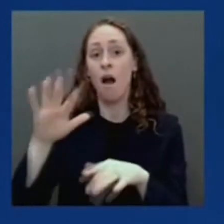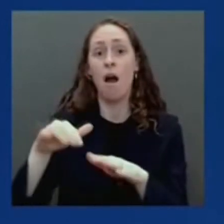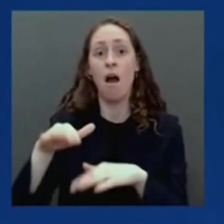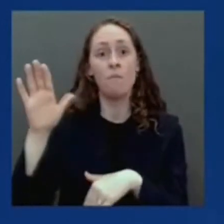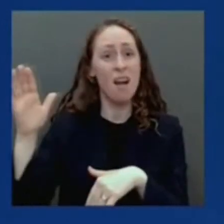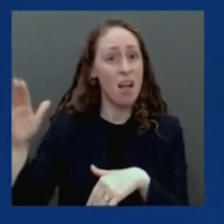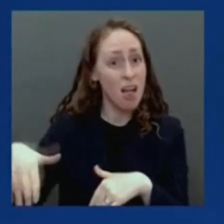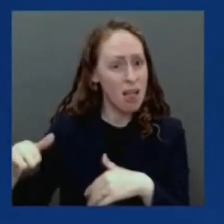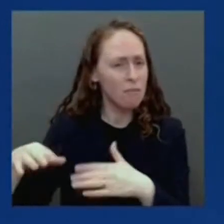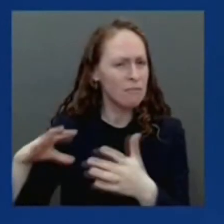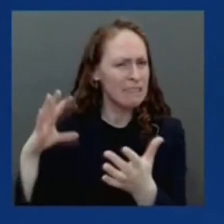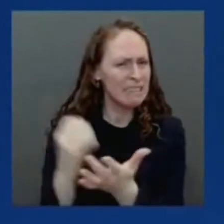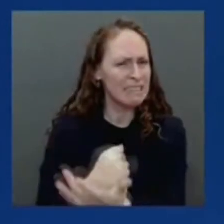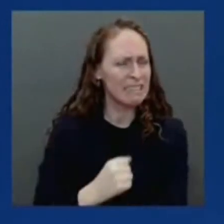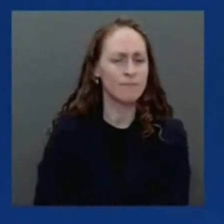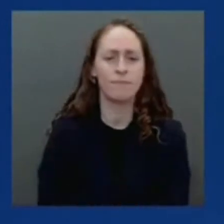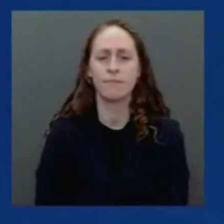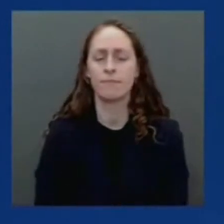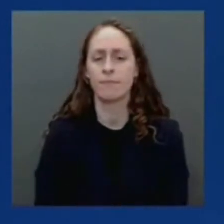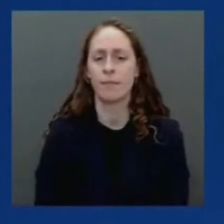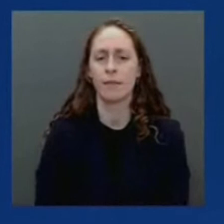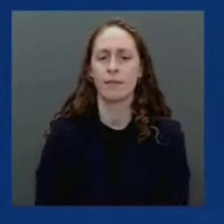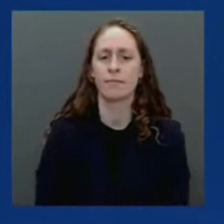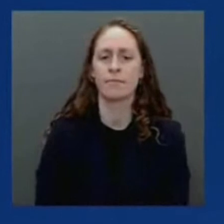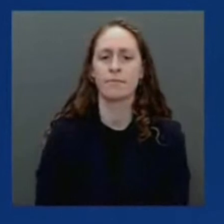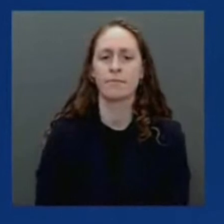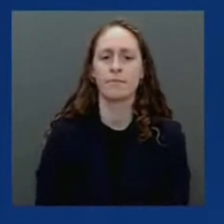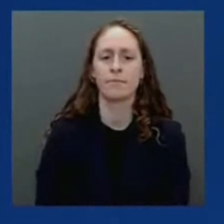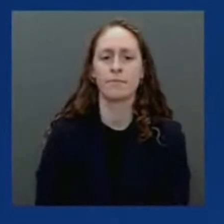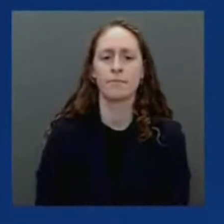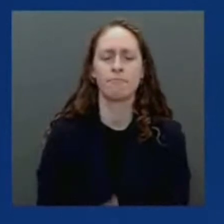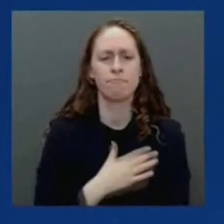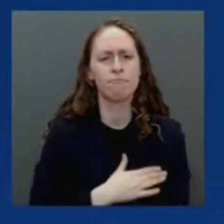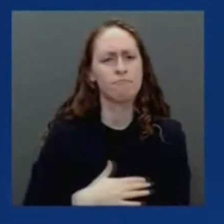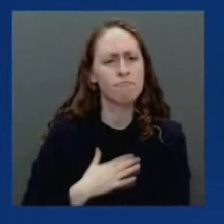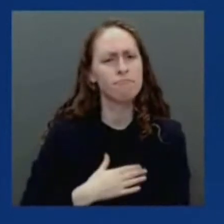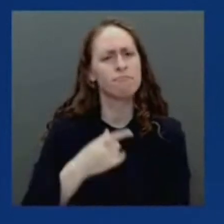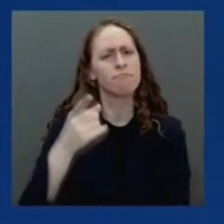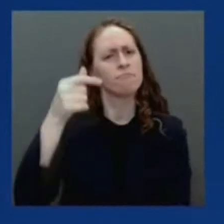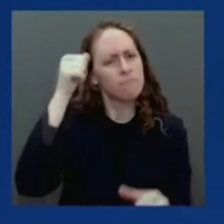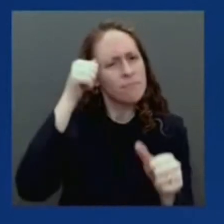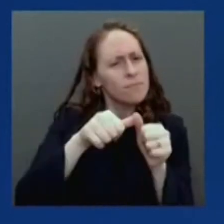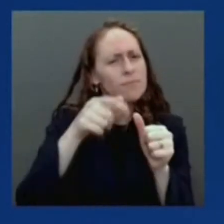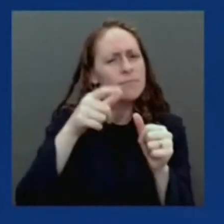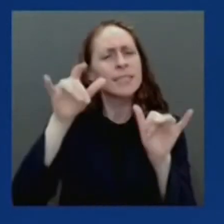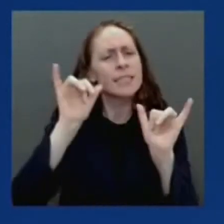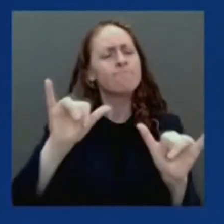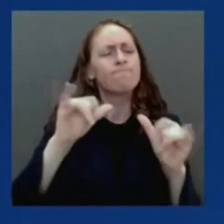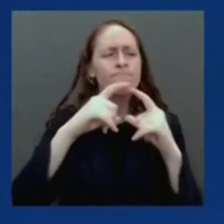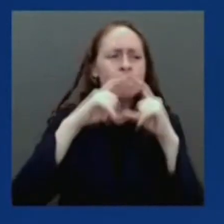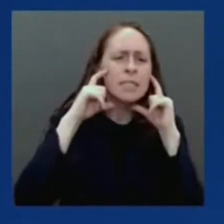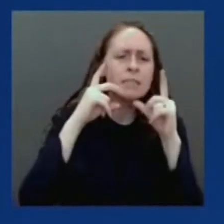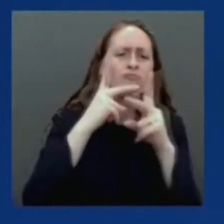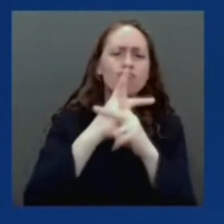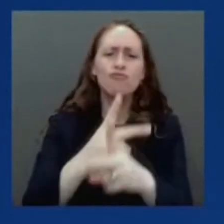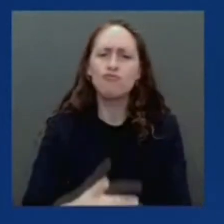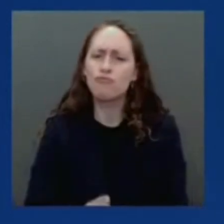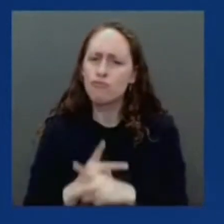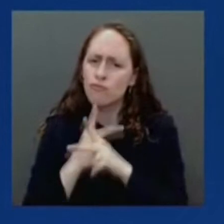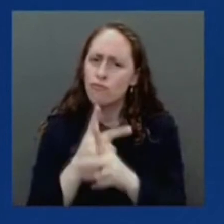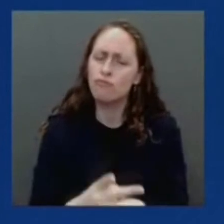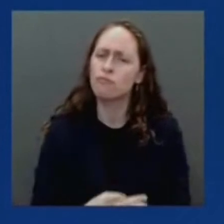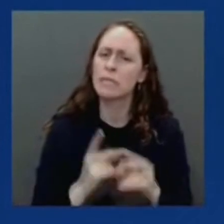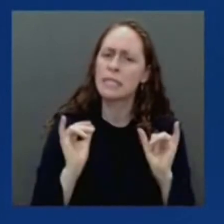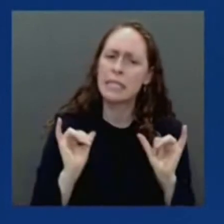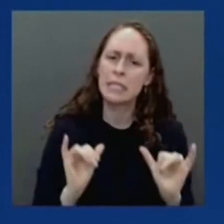of us should wear high quality masks when in public indoor settings. This is how we can continue to create a wall of protection around our children